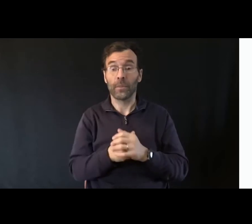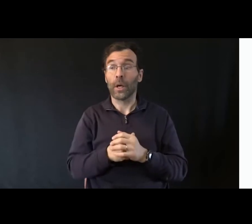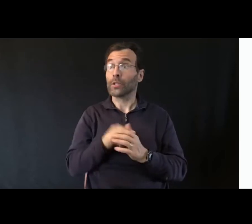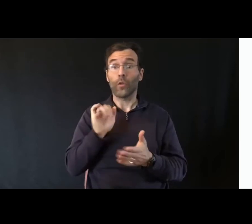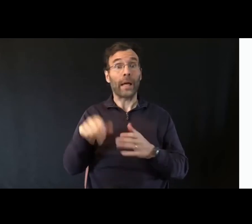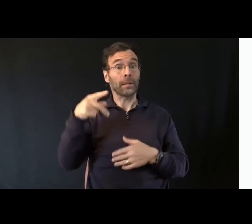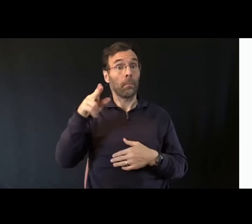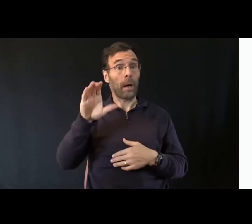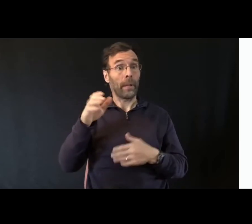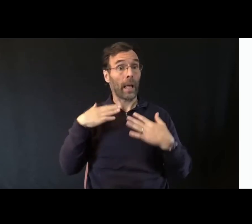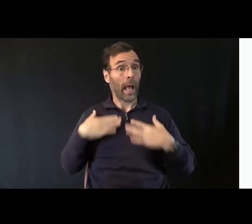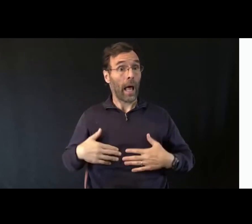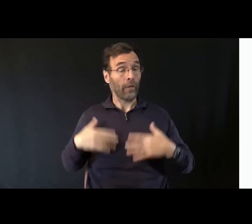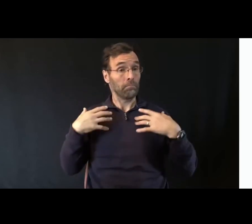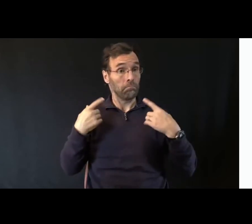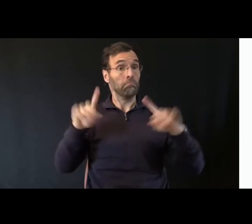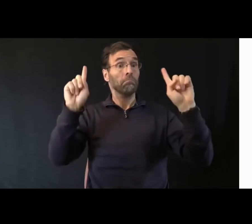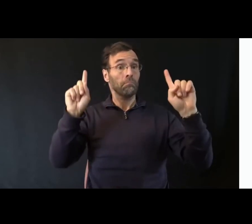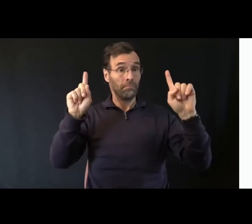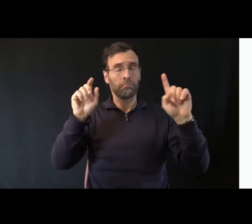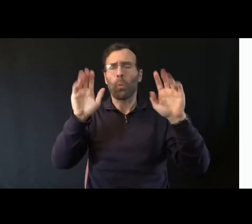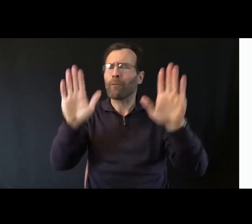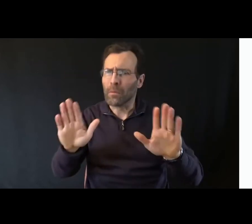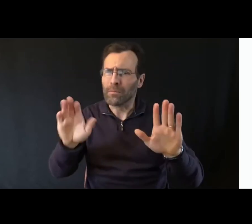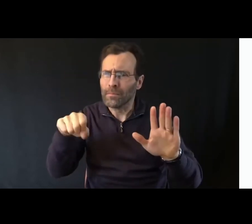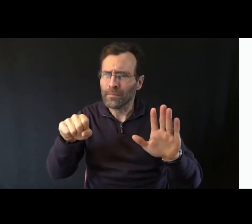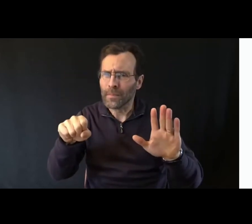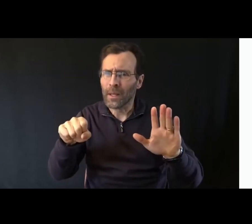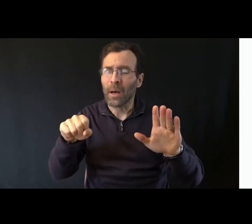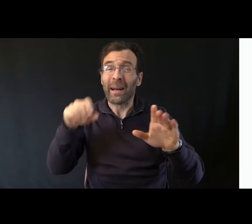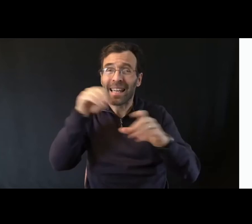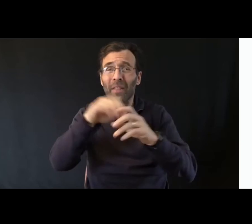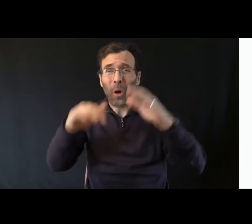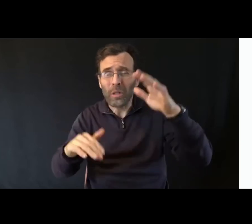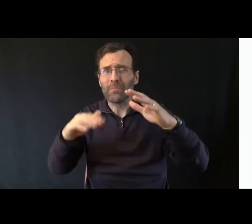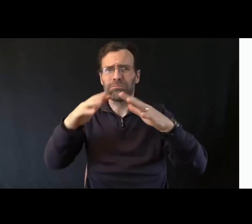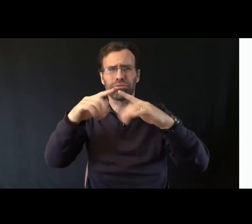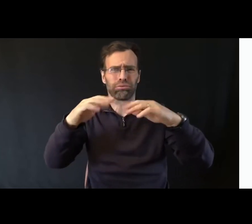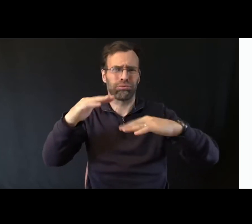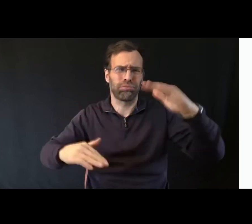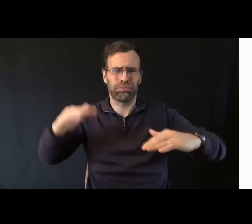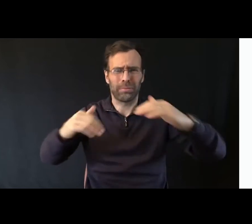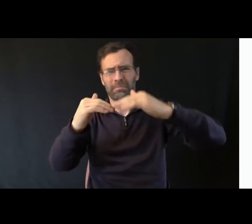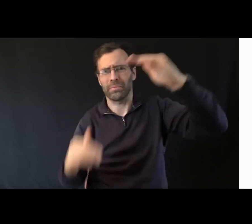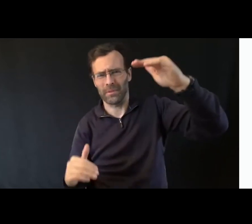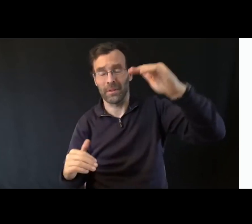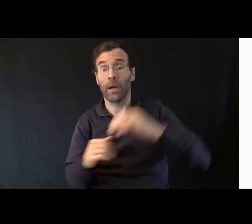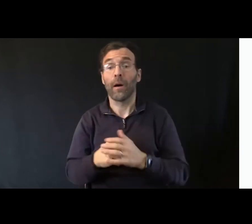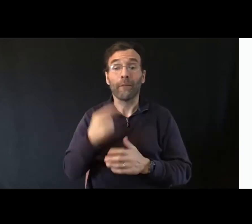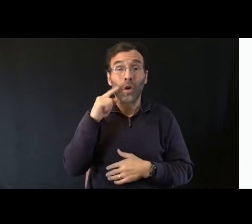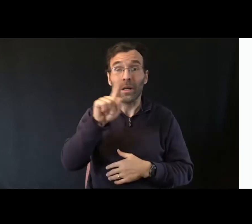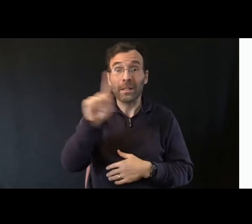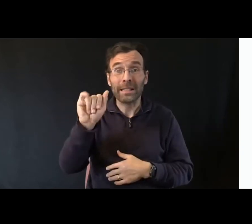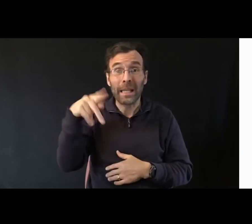achievement. But within these statistics, great disparities exist. For example, the zip code, meaning